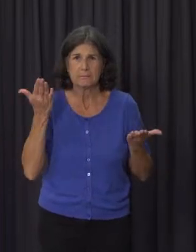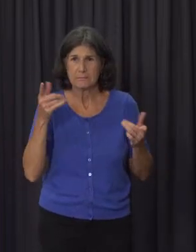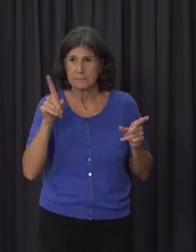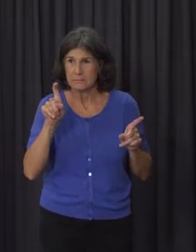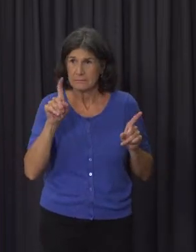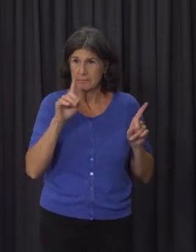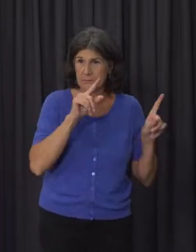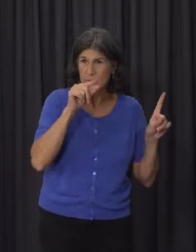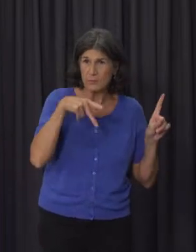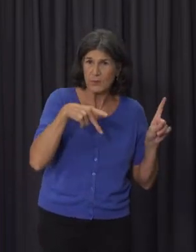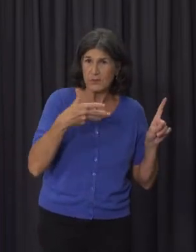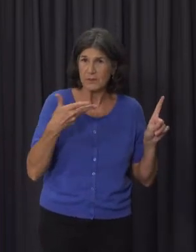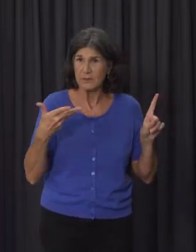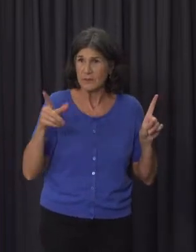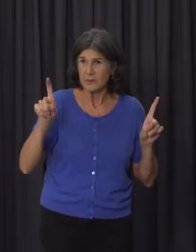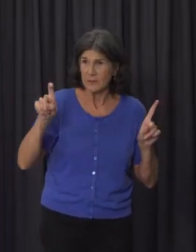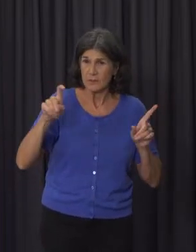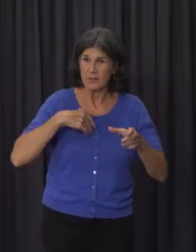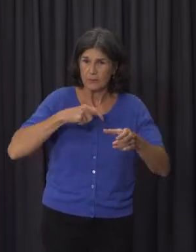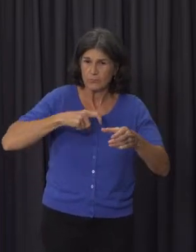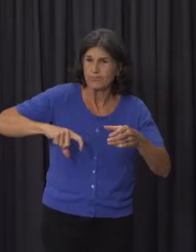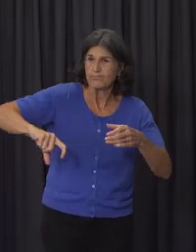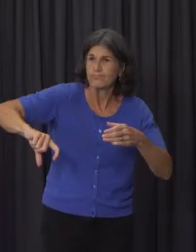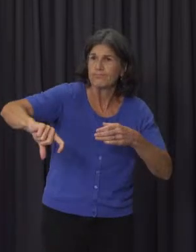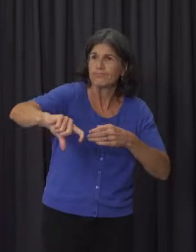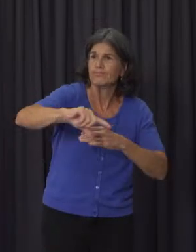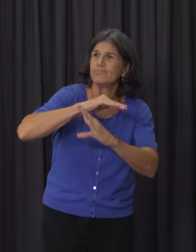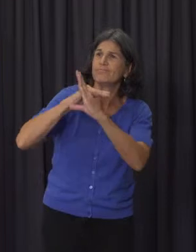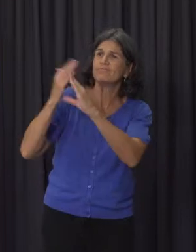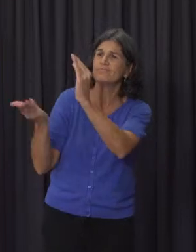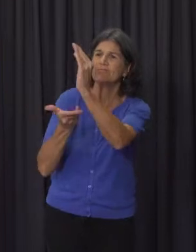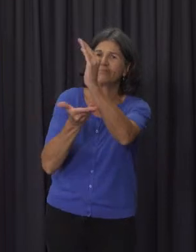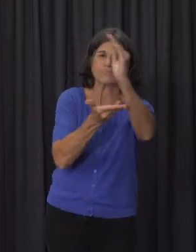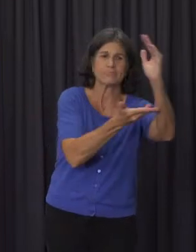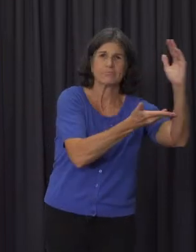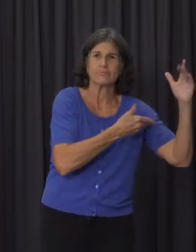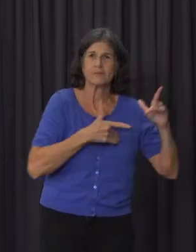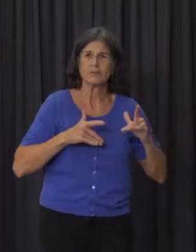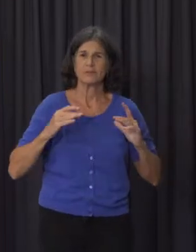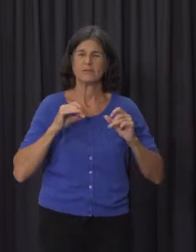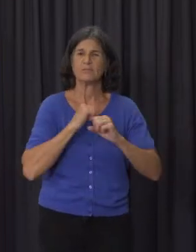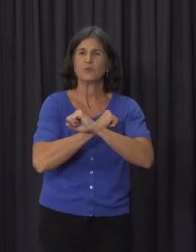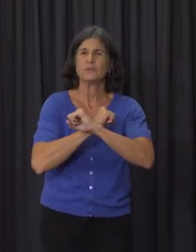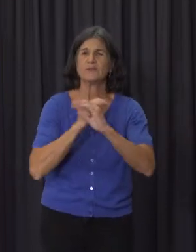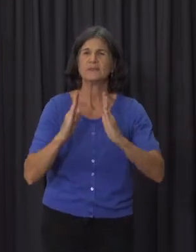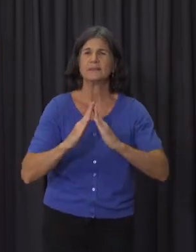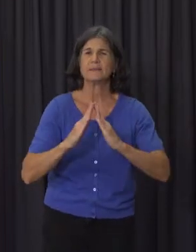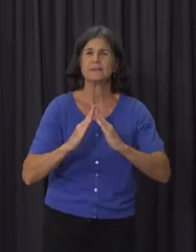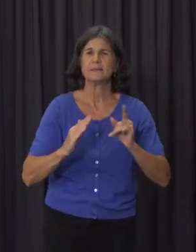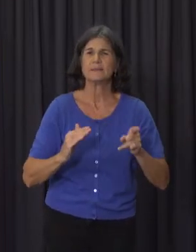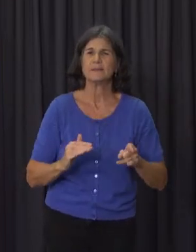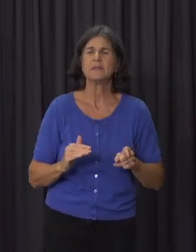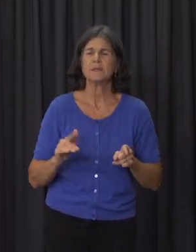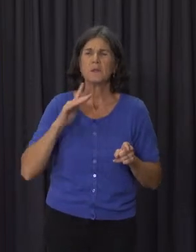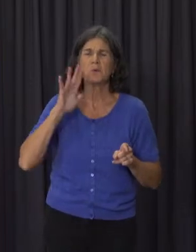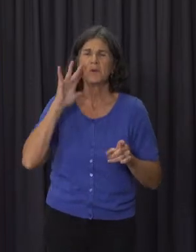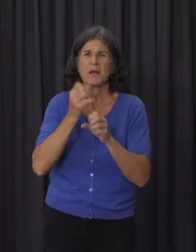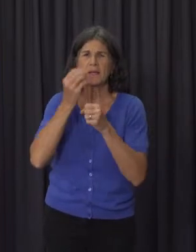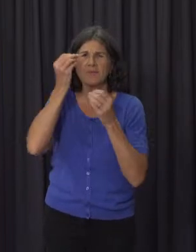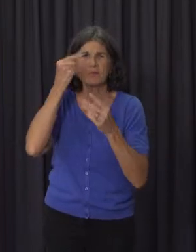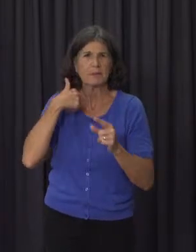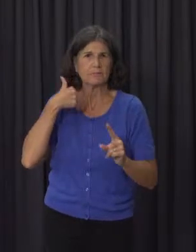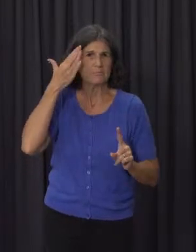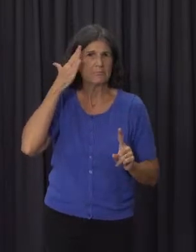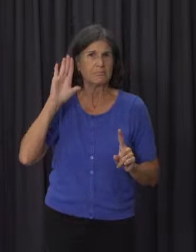that. If Bree doesn't, certainly we'll commit to trying to see if there is any additional information we can provide you.